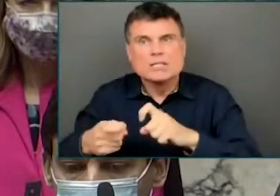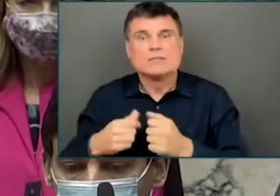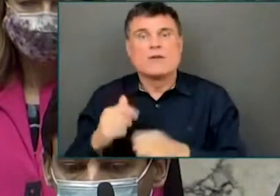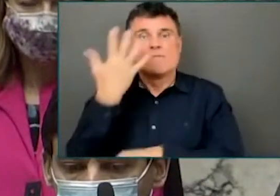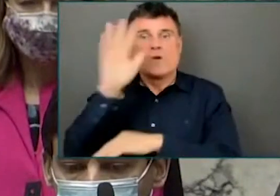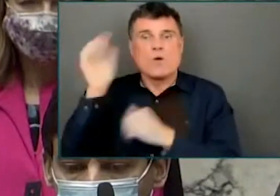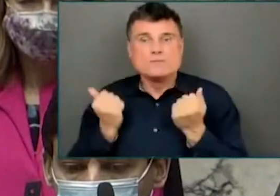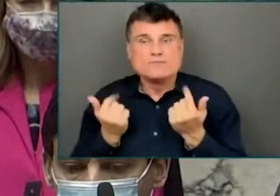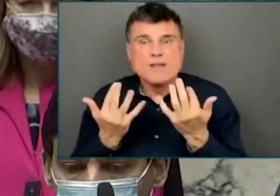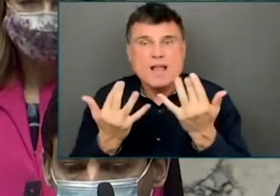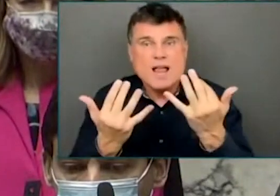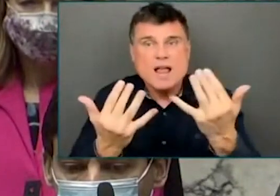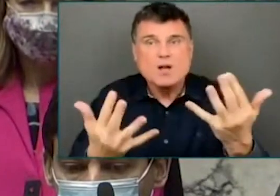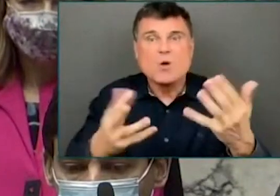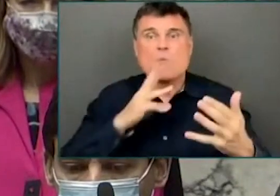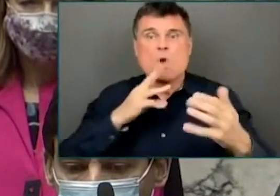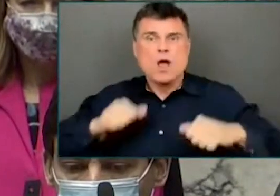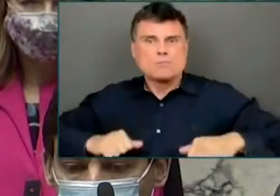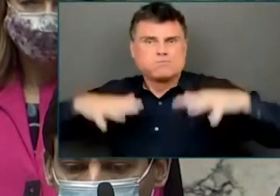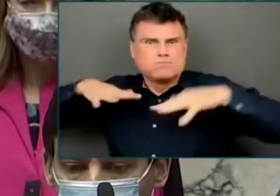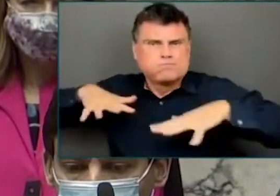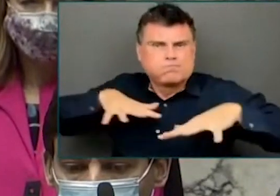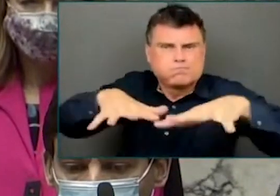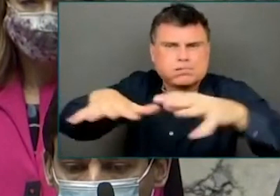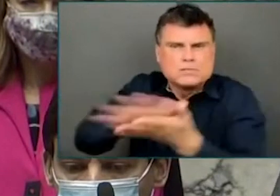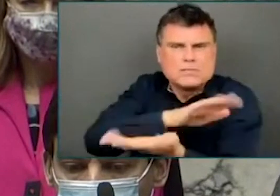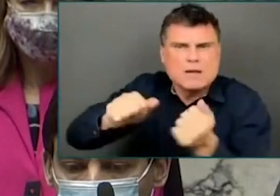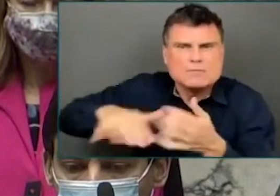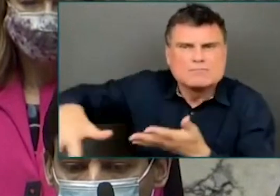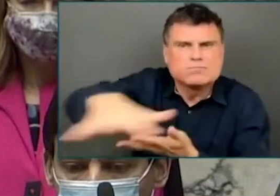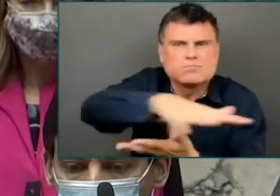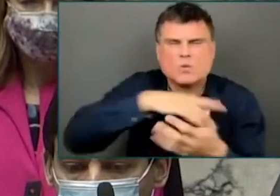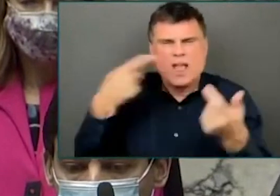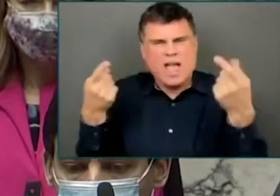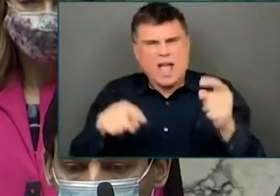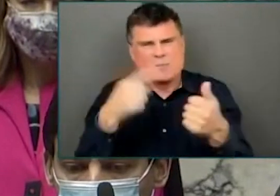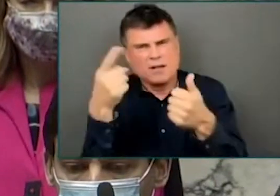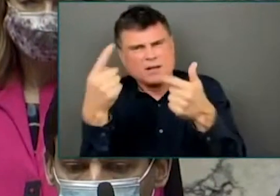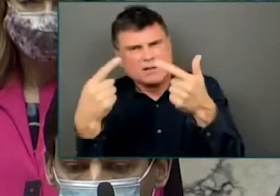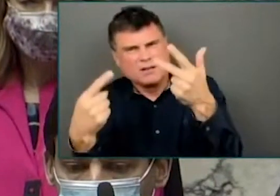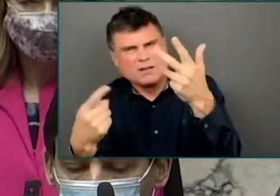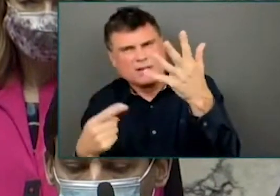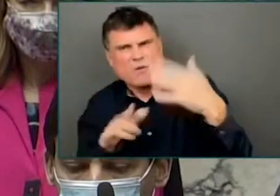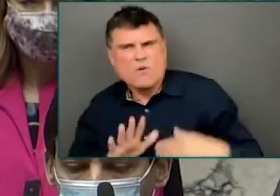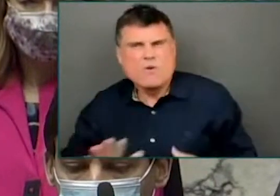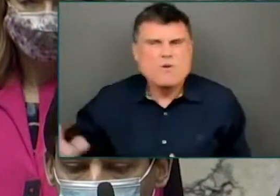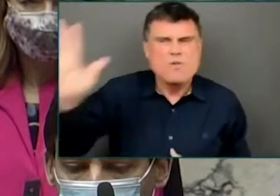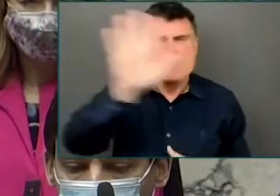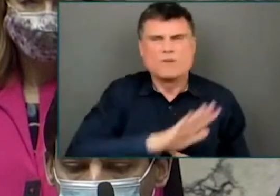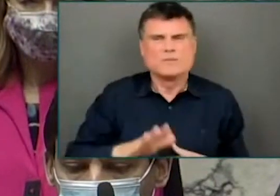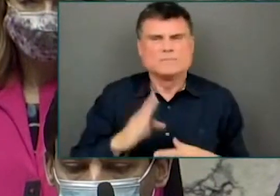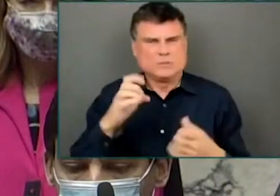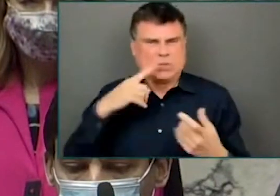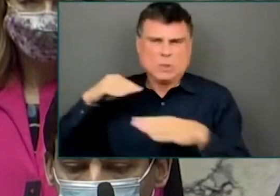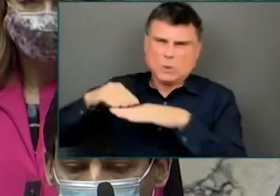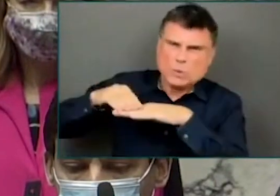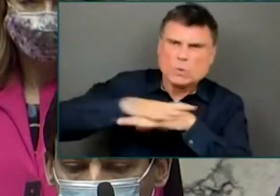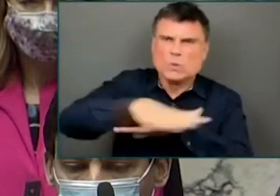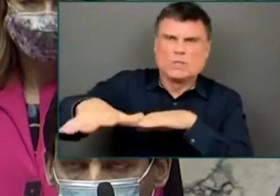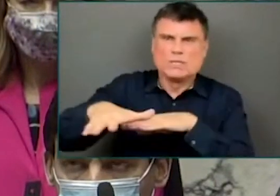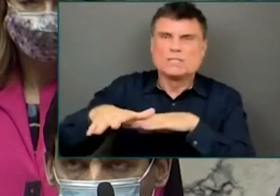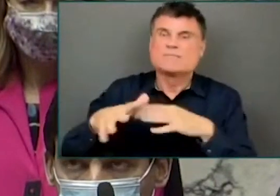months later. These overlapping crises claimed lives and affect us all. To all those